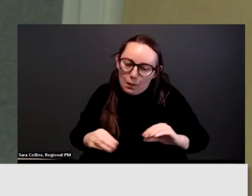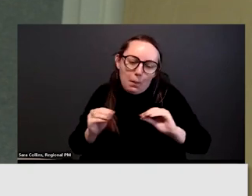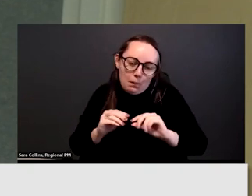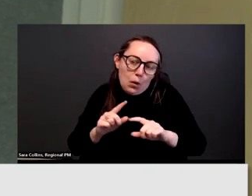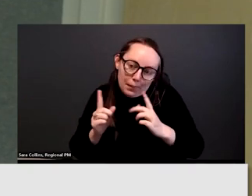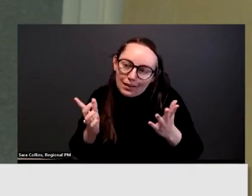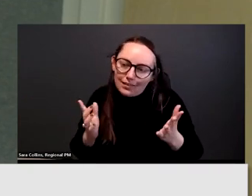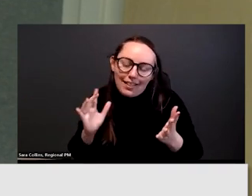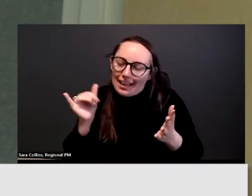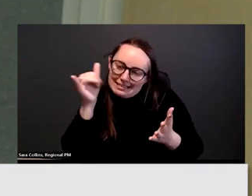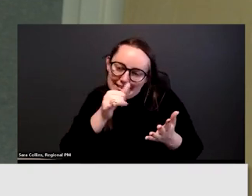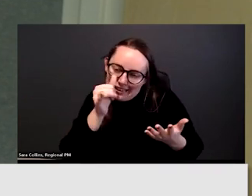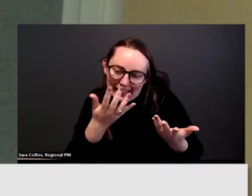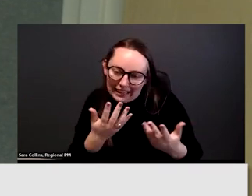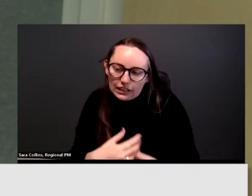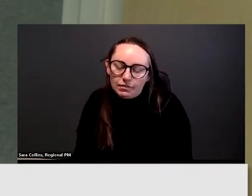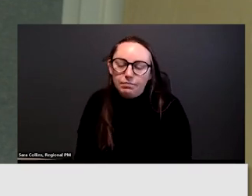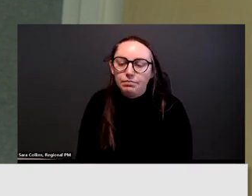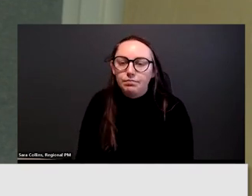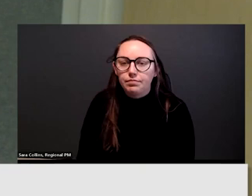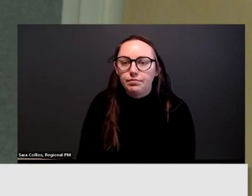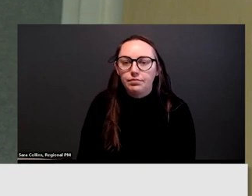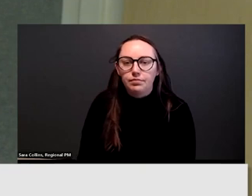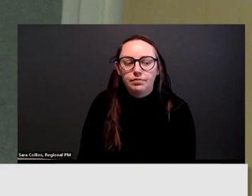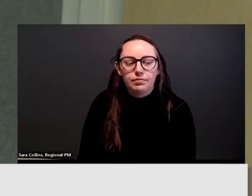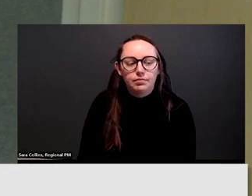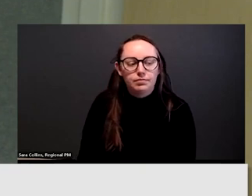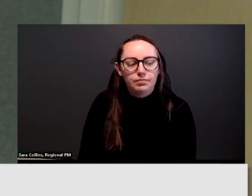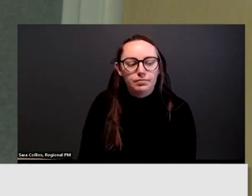This CUD myopic